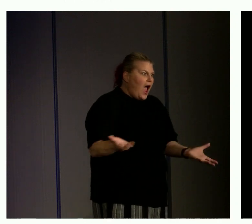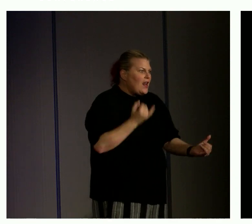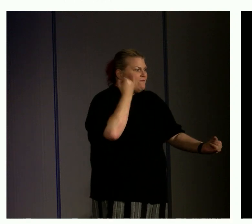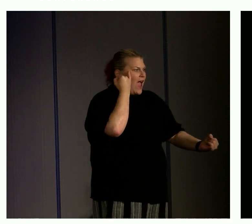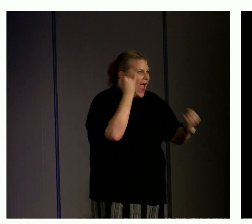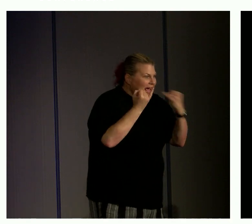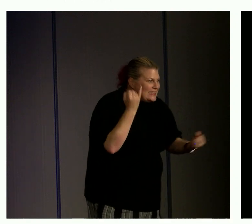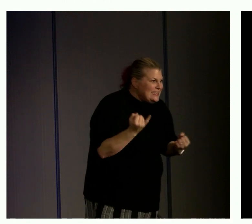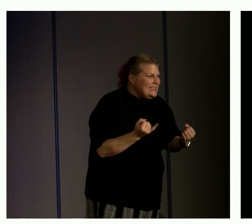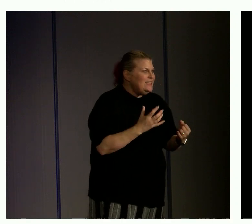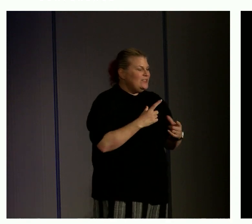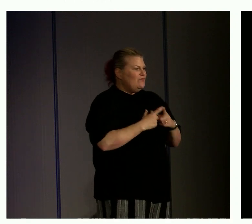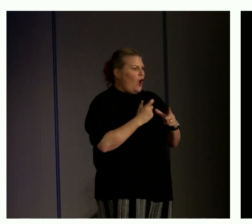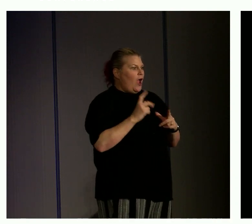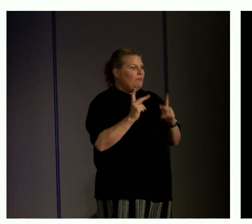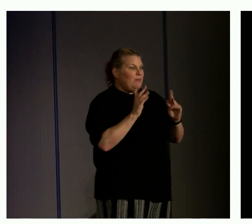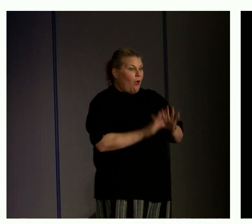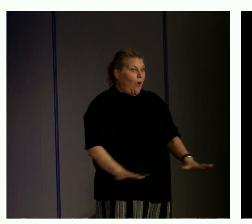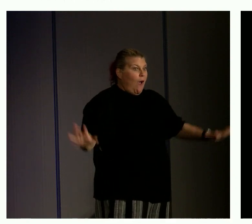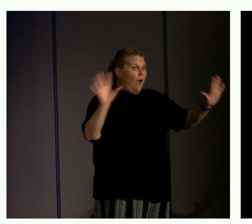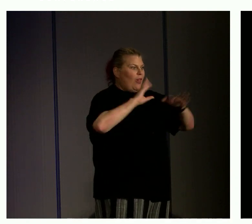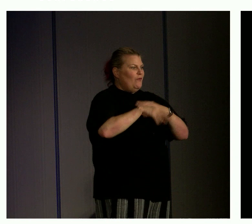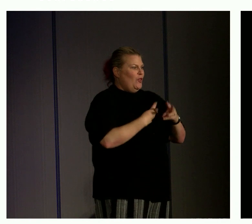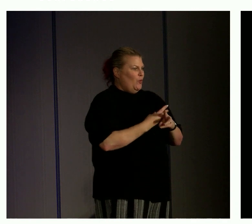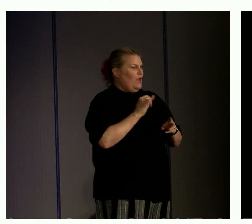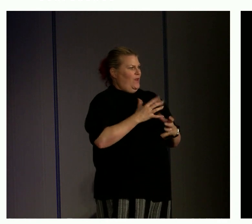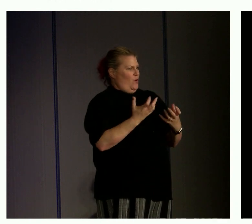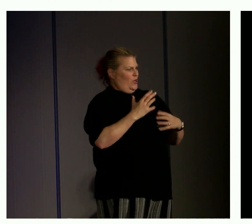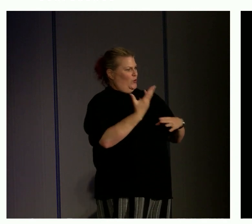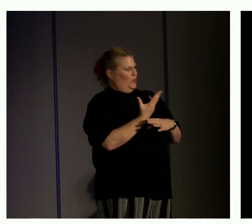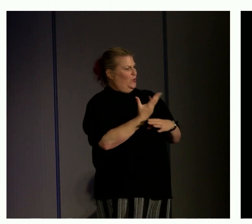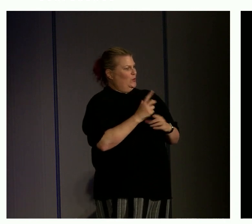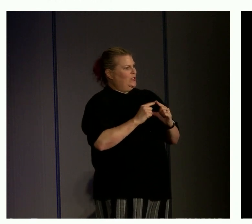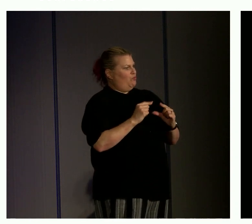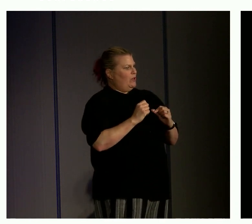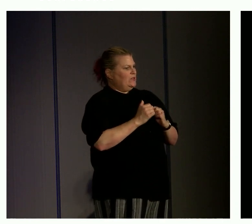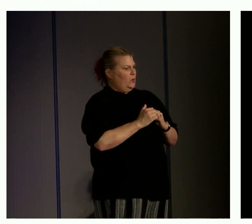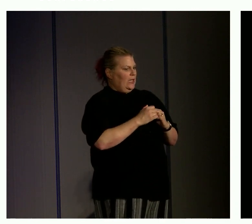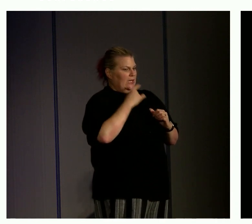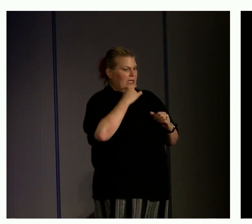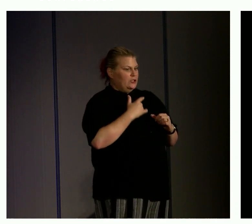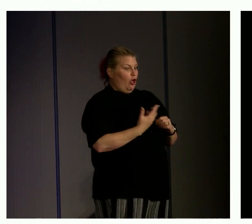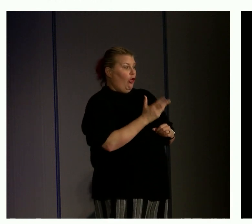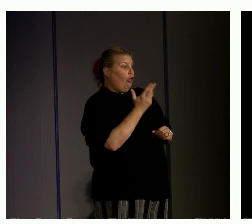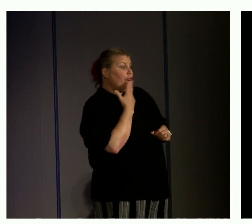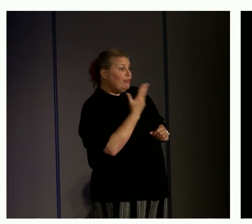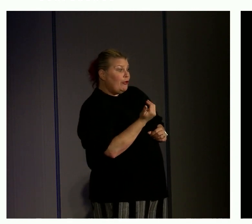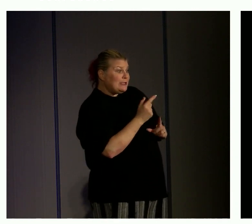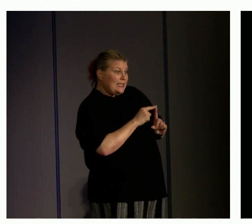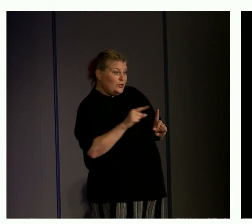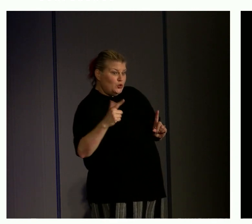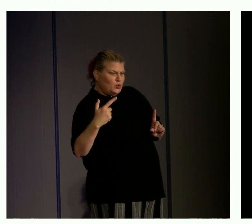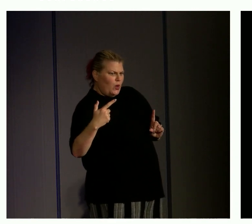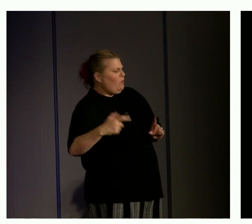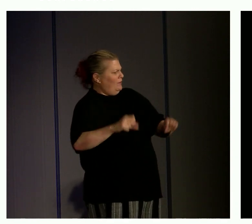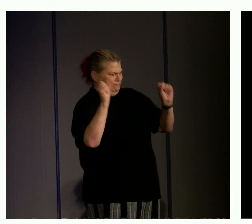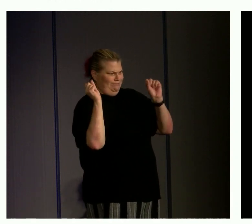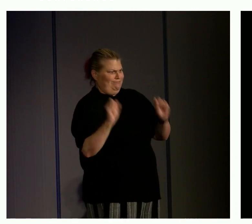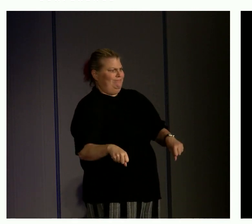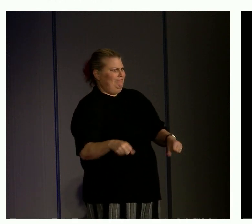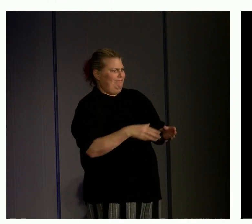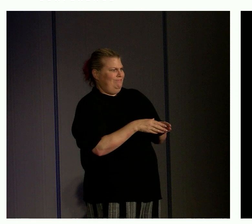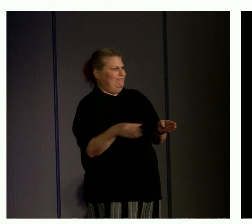ideas from practitioners everywhere in the world that they want to use the bricks with kids aged 13 to 21, and they are welcome to do